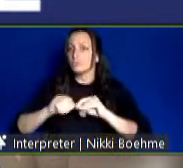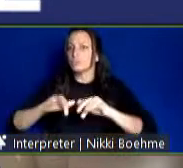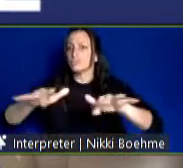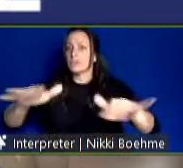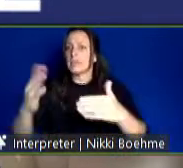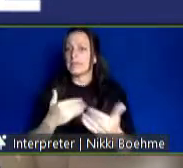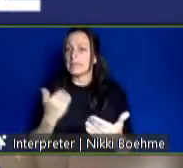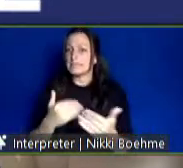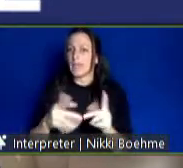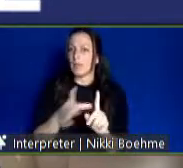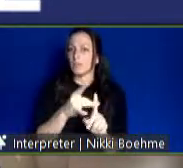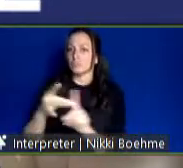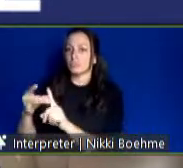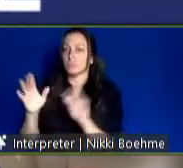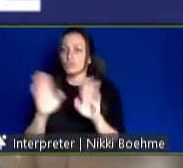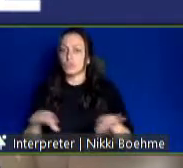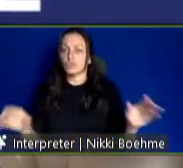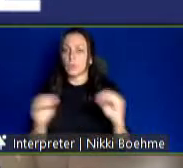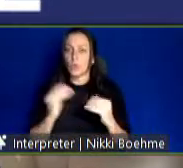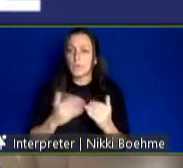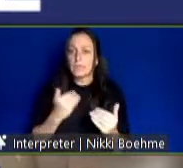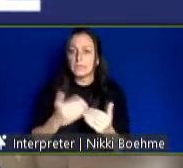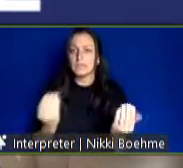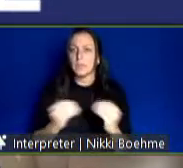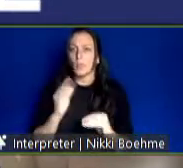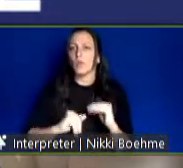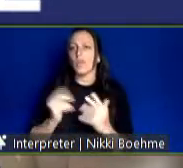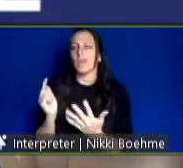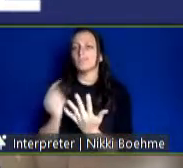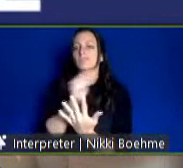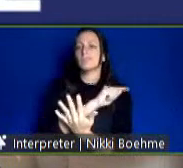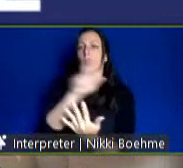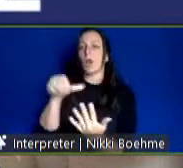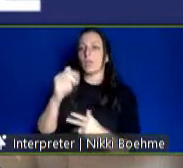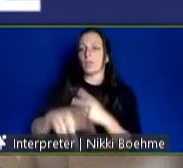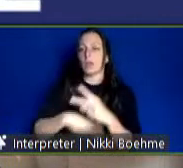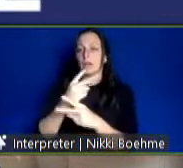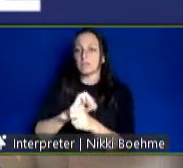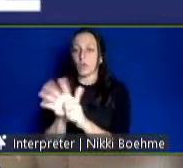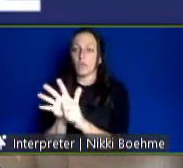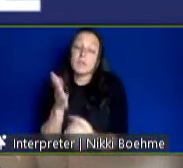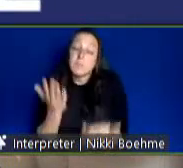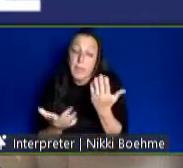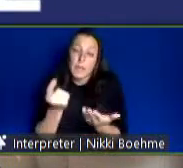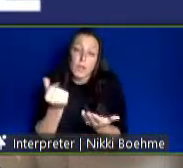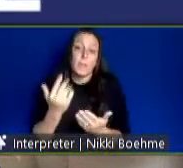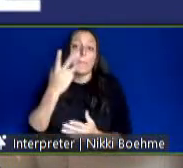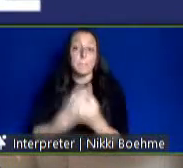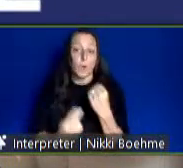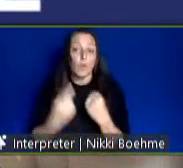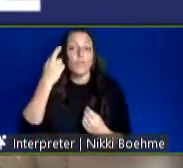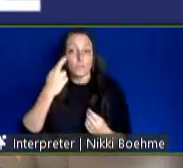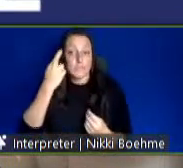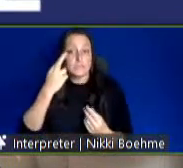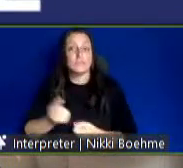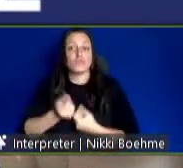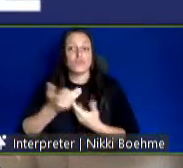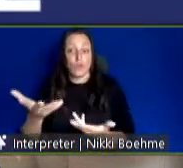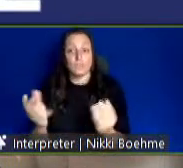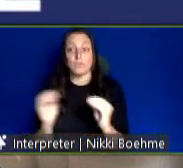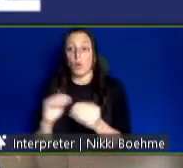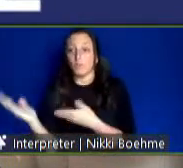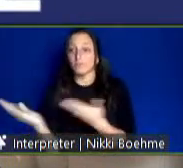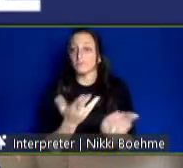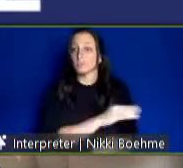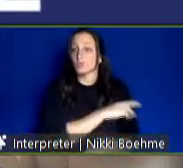earlier lineages of the COVID-19 virus was? And it could be a little bit of both, but it does appear that most of what we're seeing in